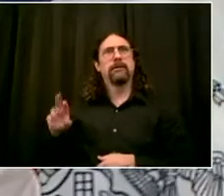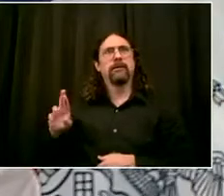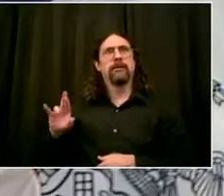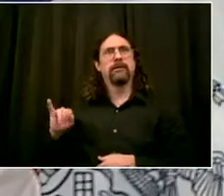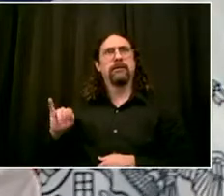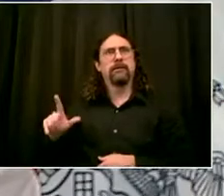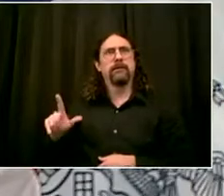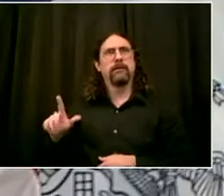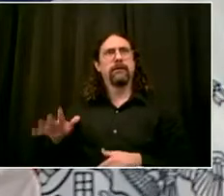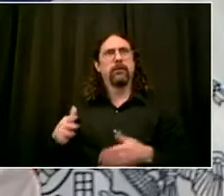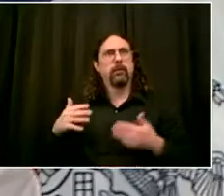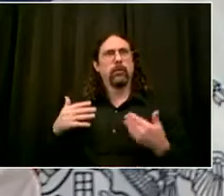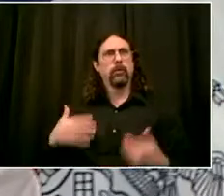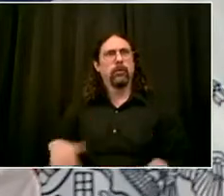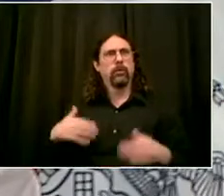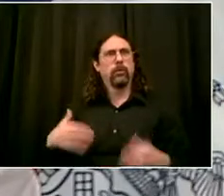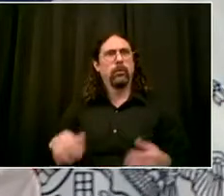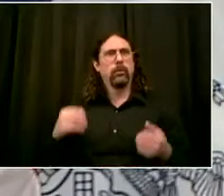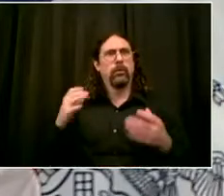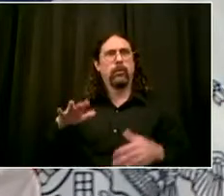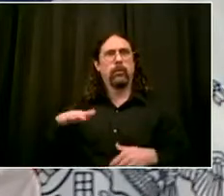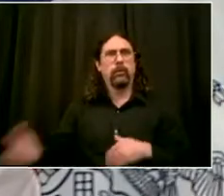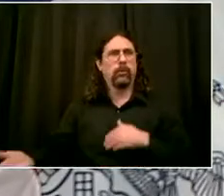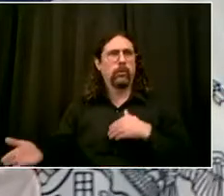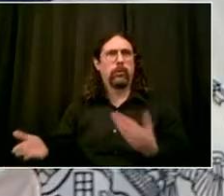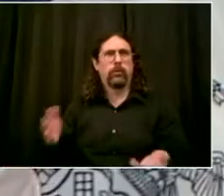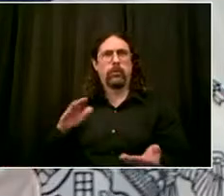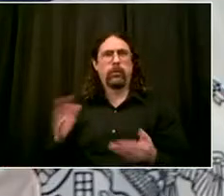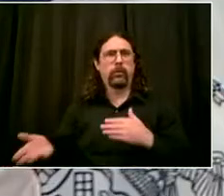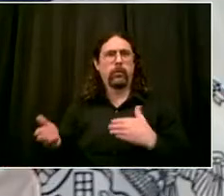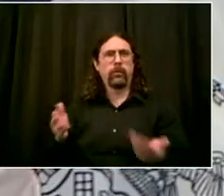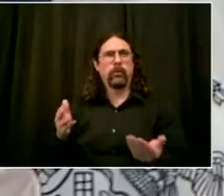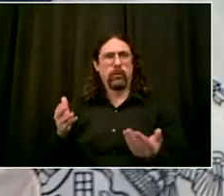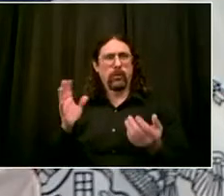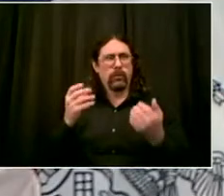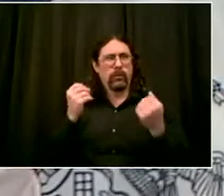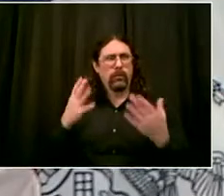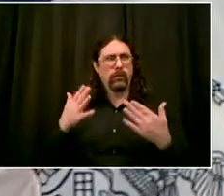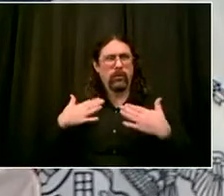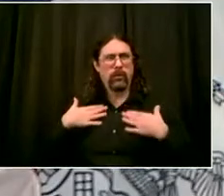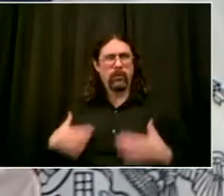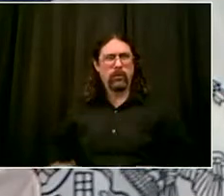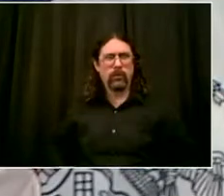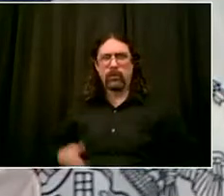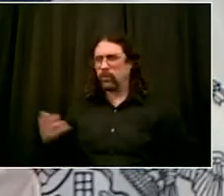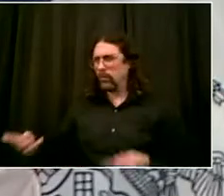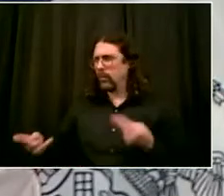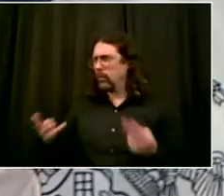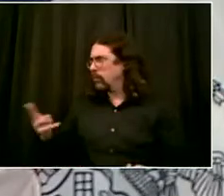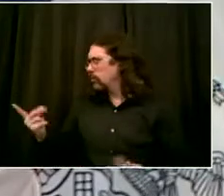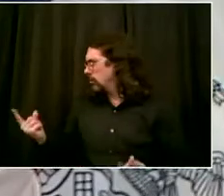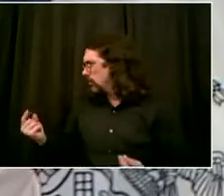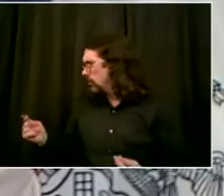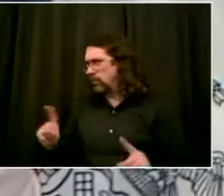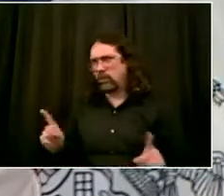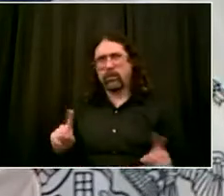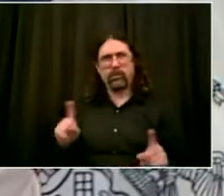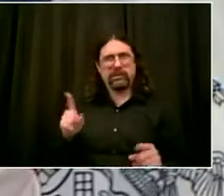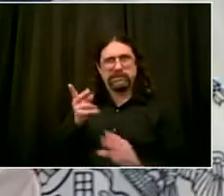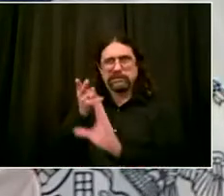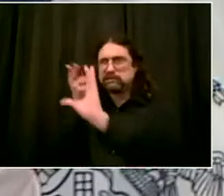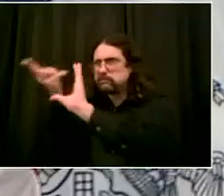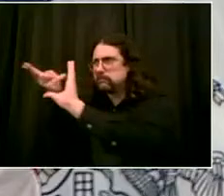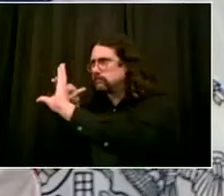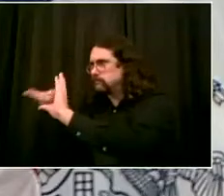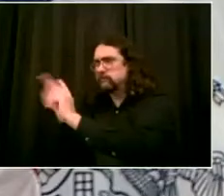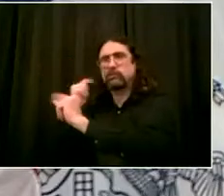question um you know we've made clear whatever we need to do uh to support the medical examiner office we will a lot